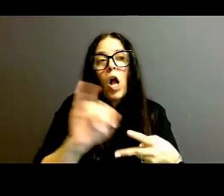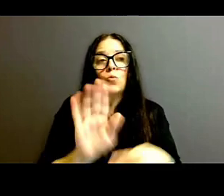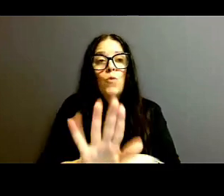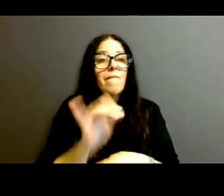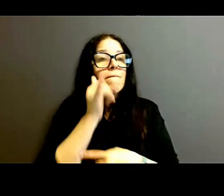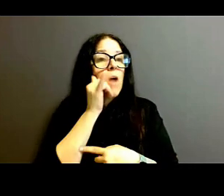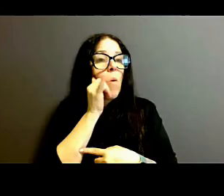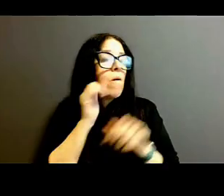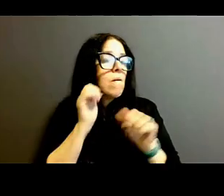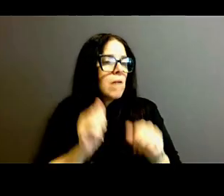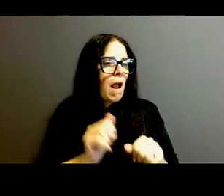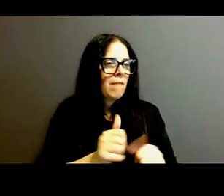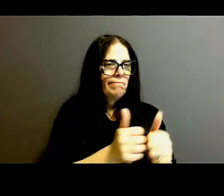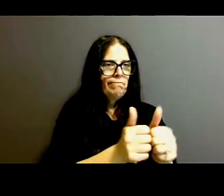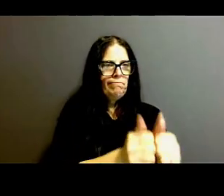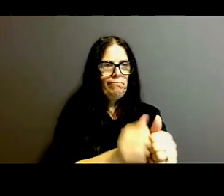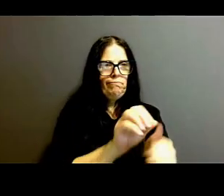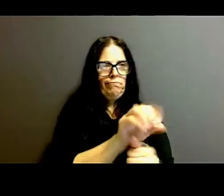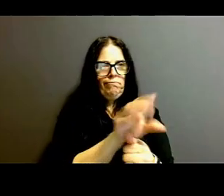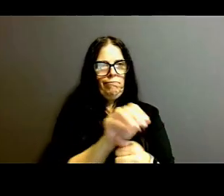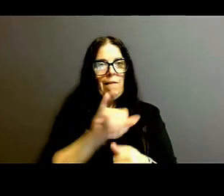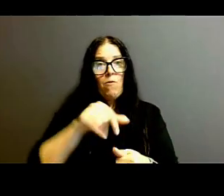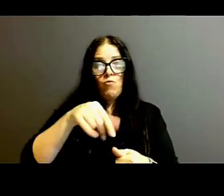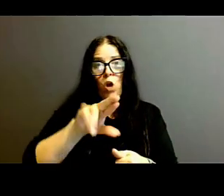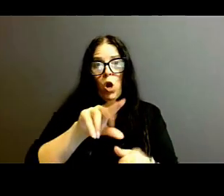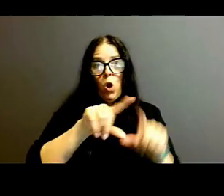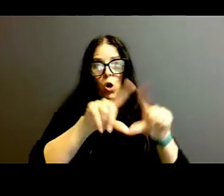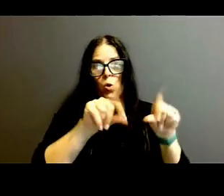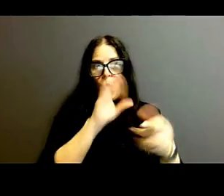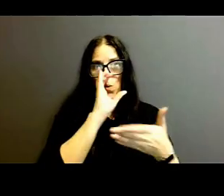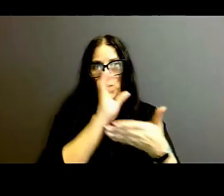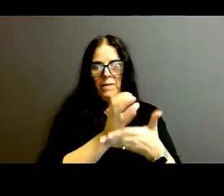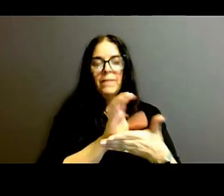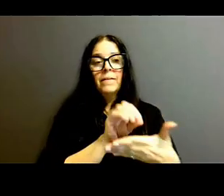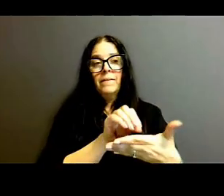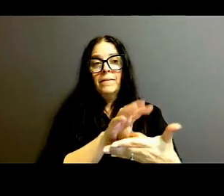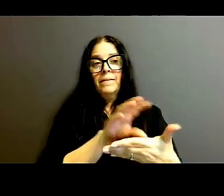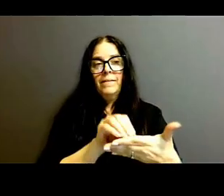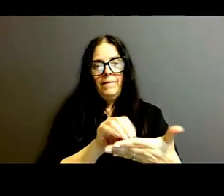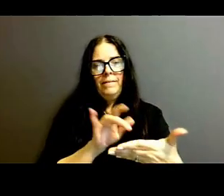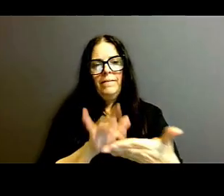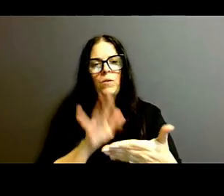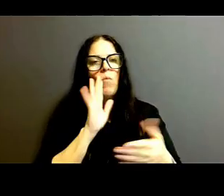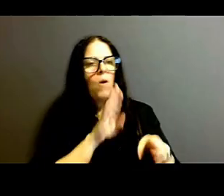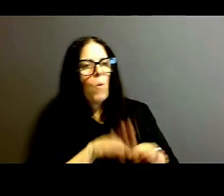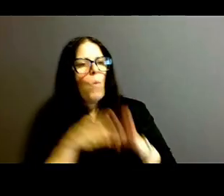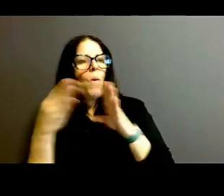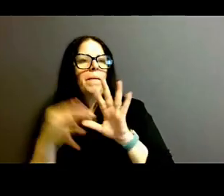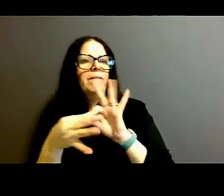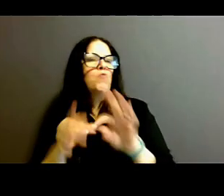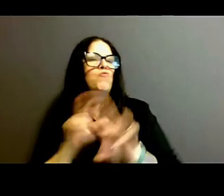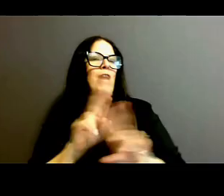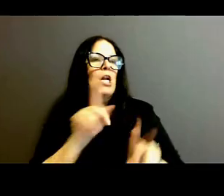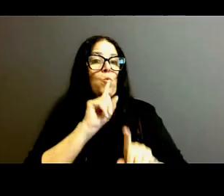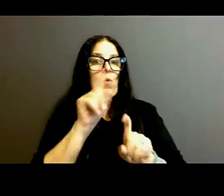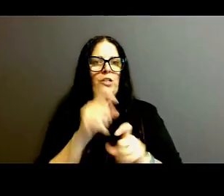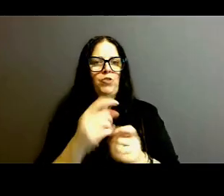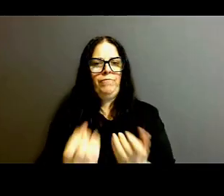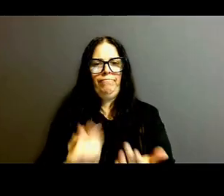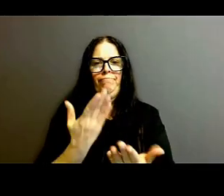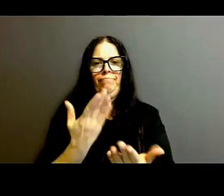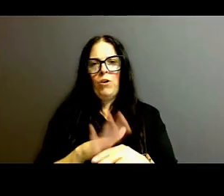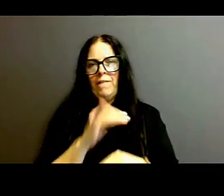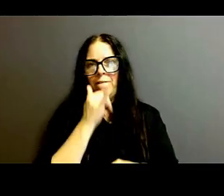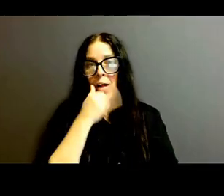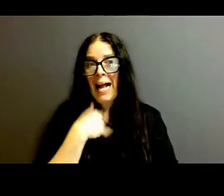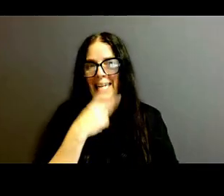phone, just take a photo or launch the photo app. It's going to scan the QR code and take you to answer the question as well. I can see